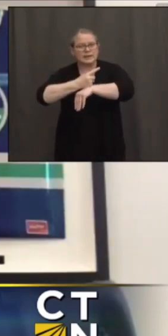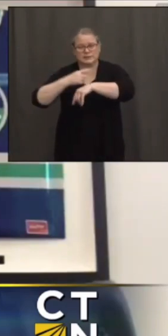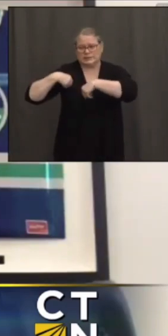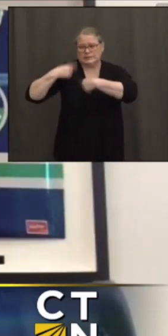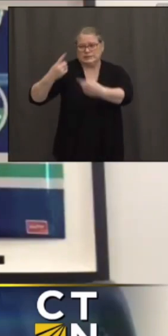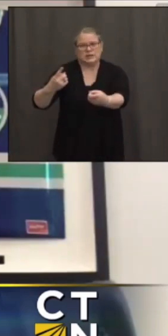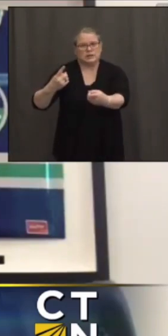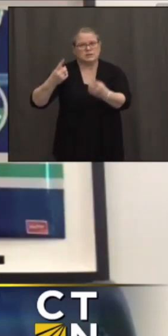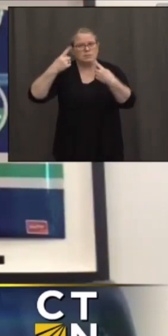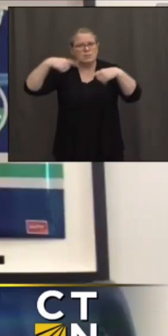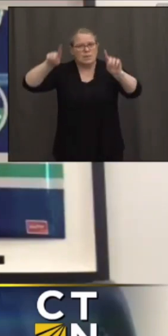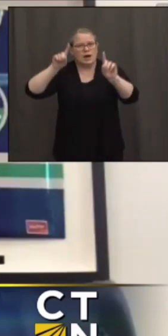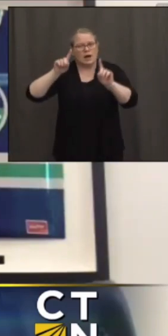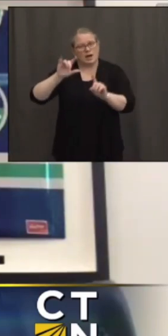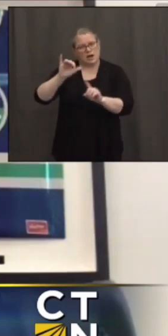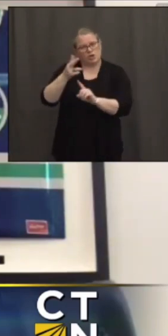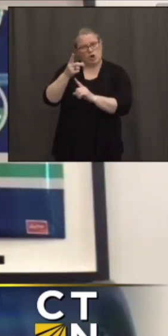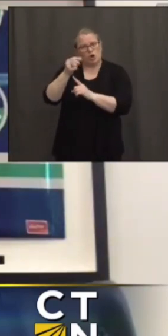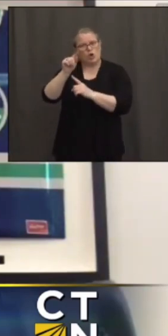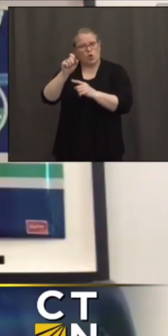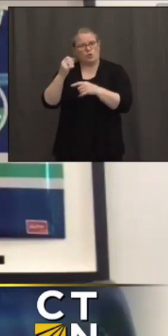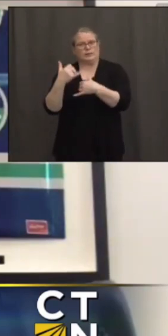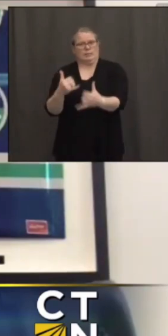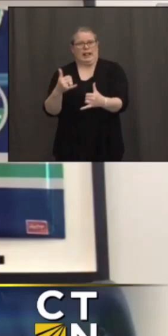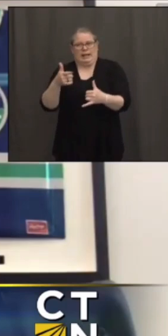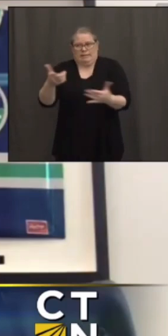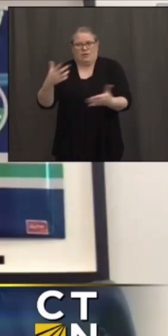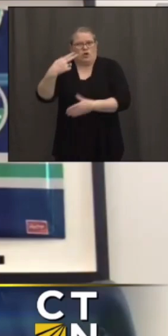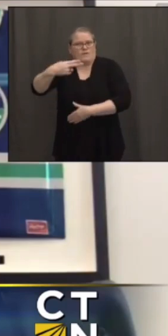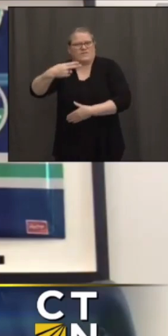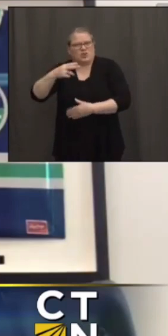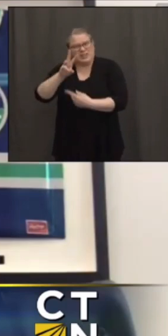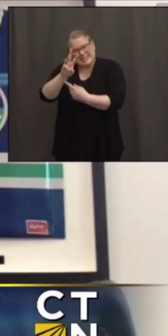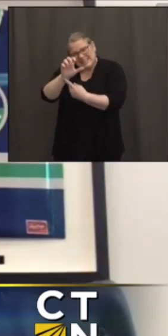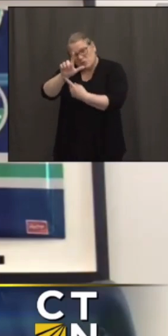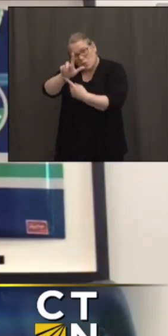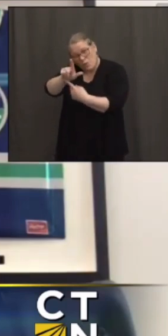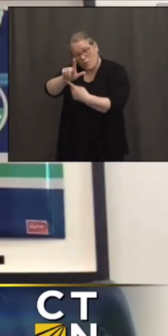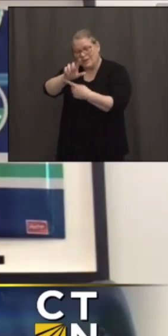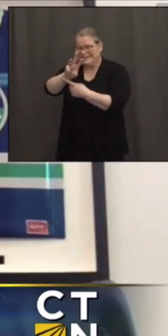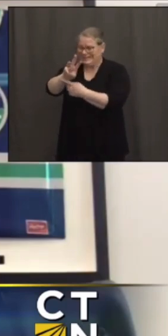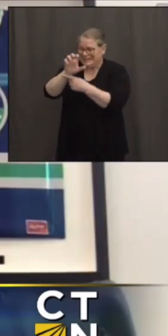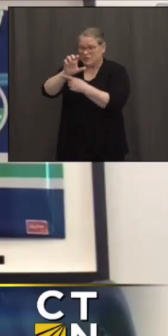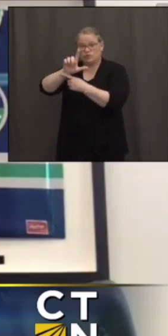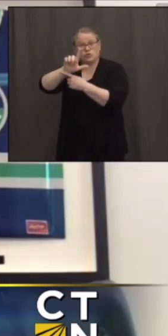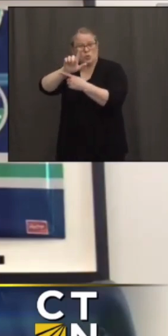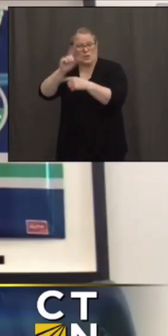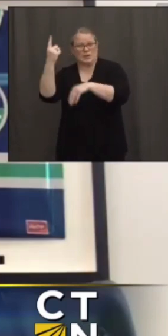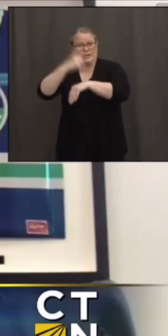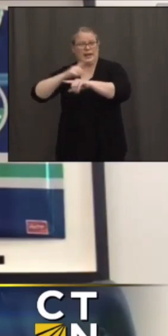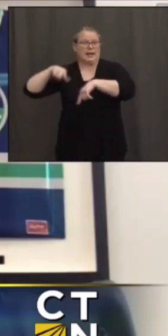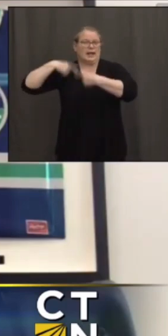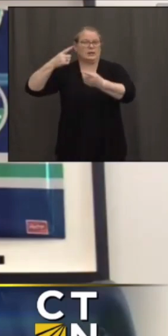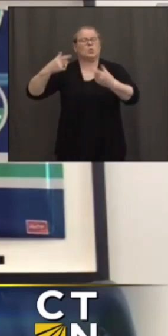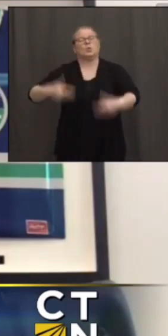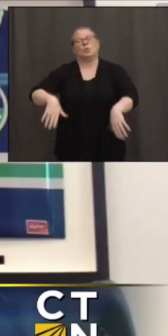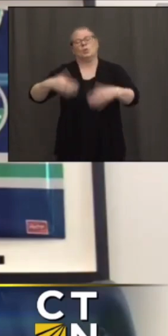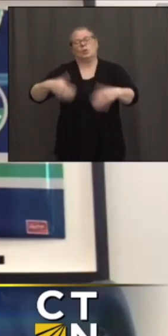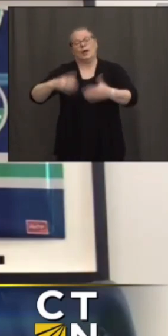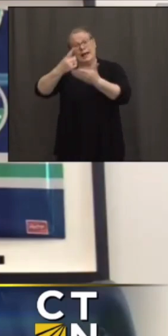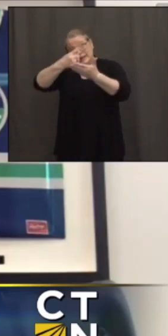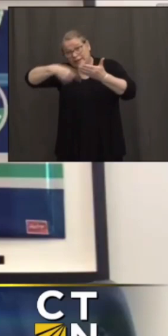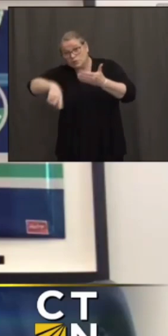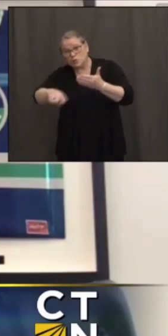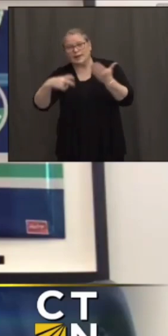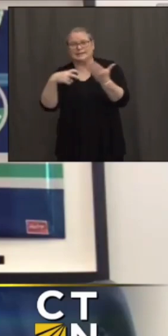Dunkin' Donuts Park, we are preparing for fans to come back into the ballpark. We put our tickets on sale next week for individual